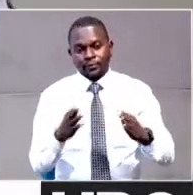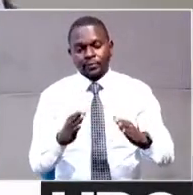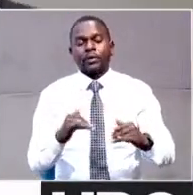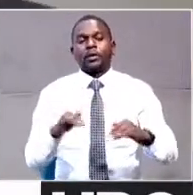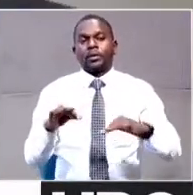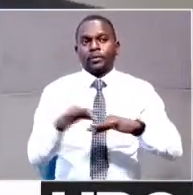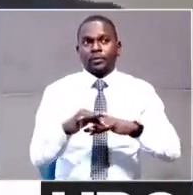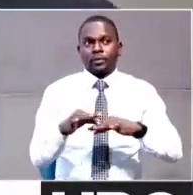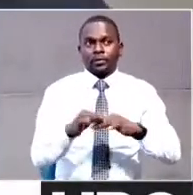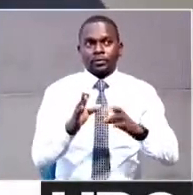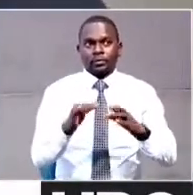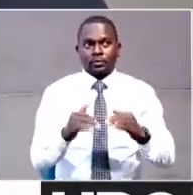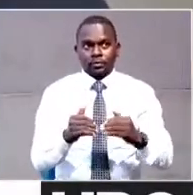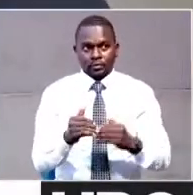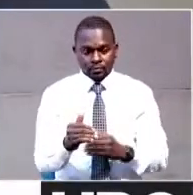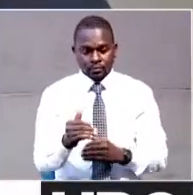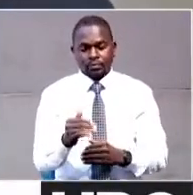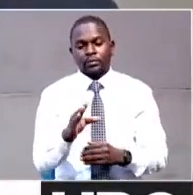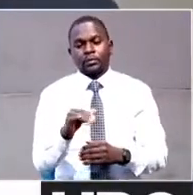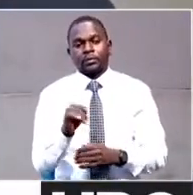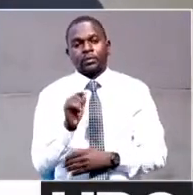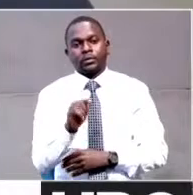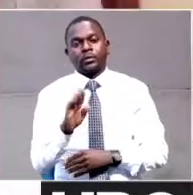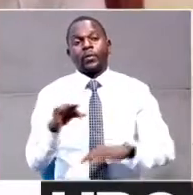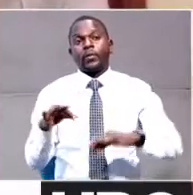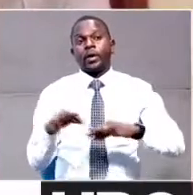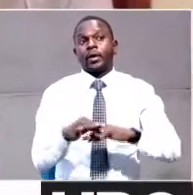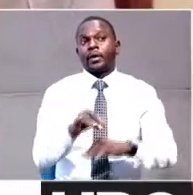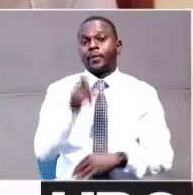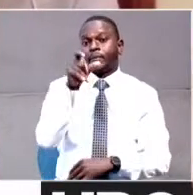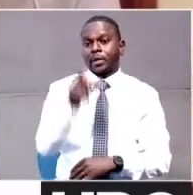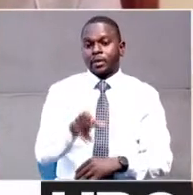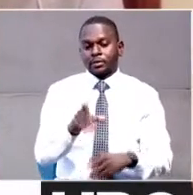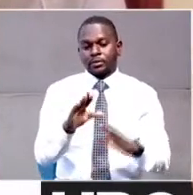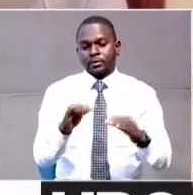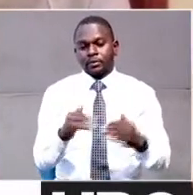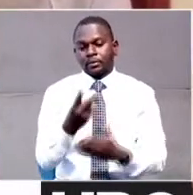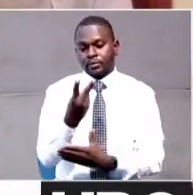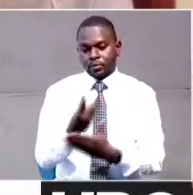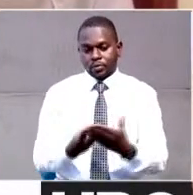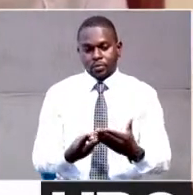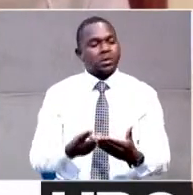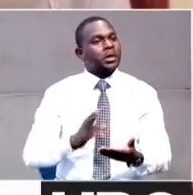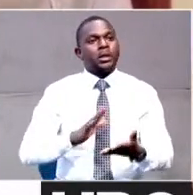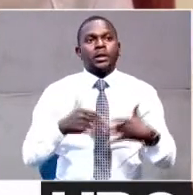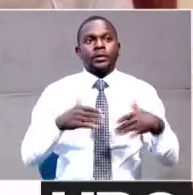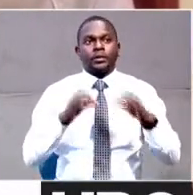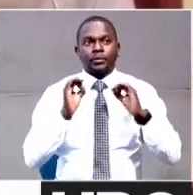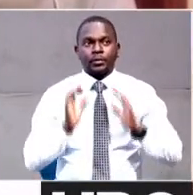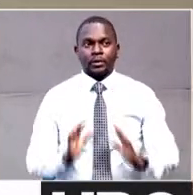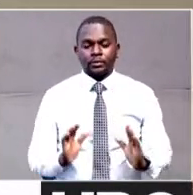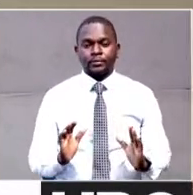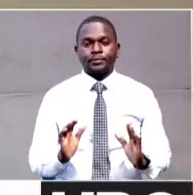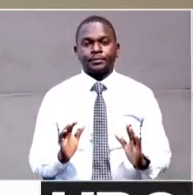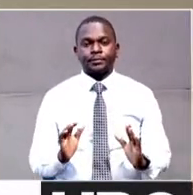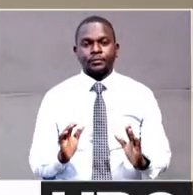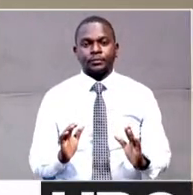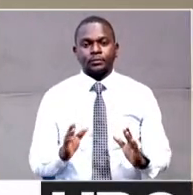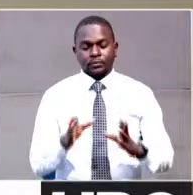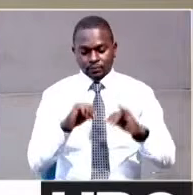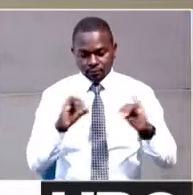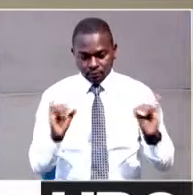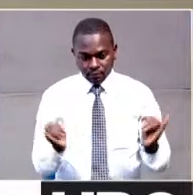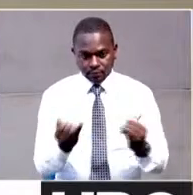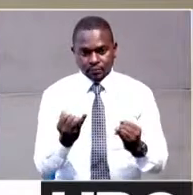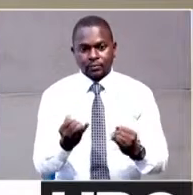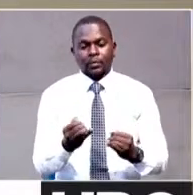and contraction of marriage with previously married person. However, they both pleaded not guilty. Attempts by the